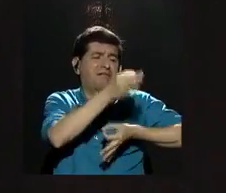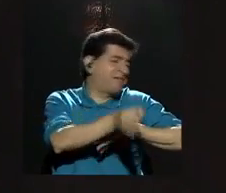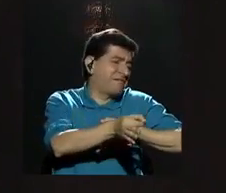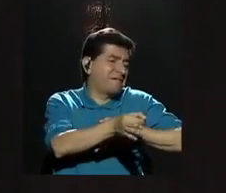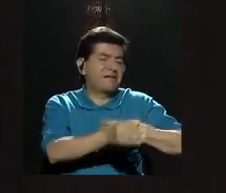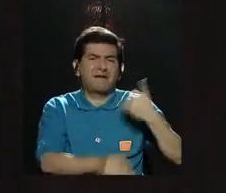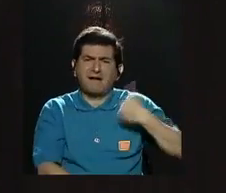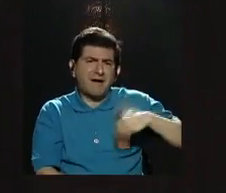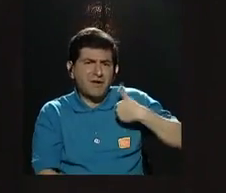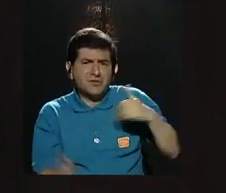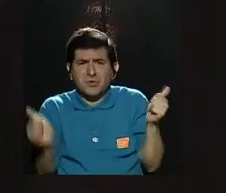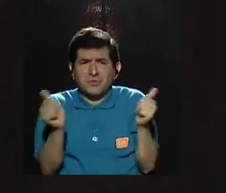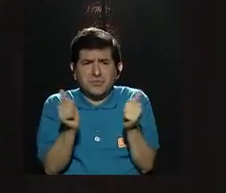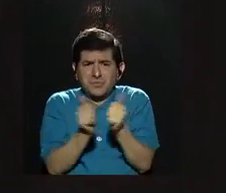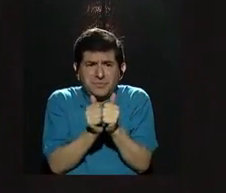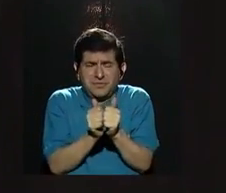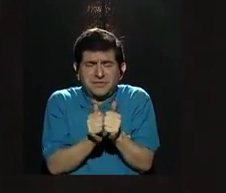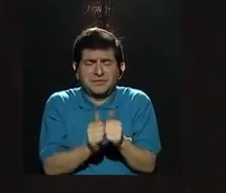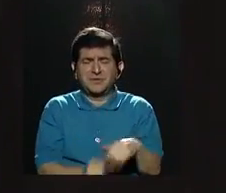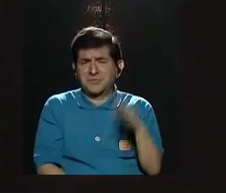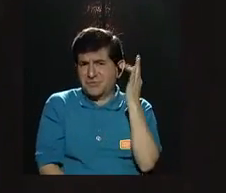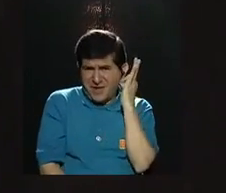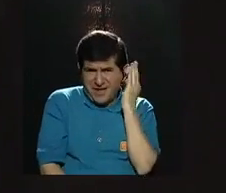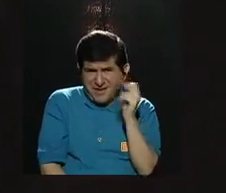women. It's not about